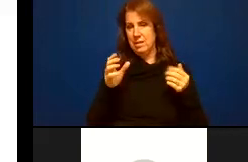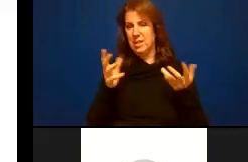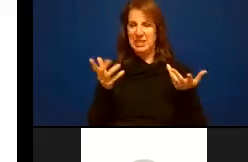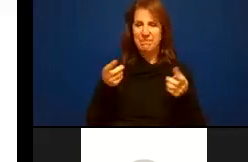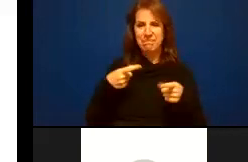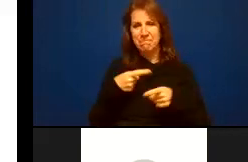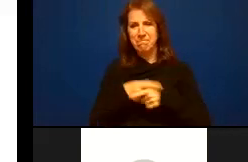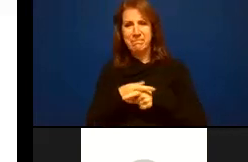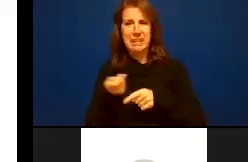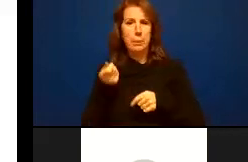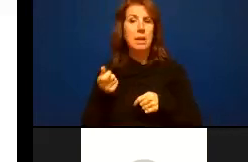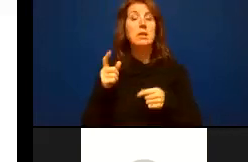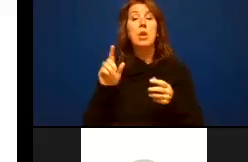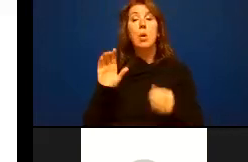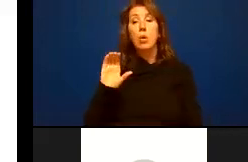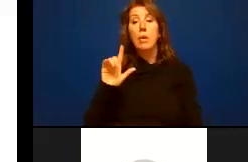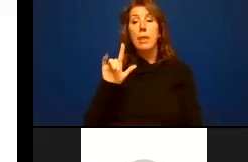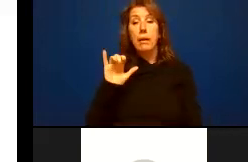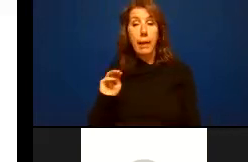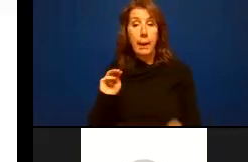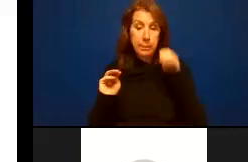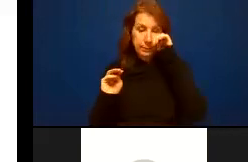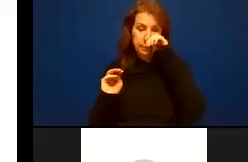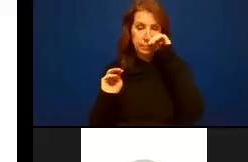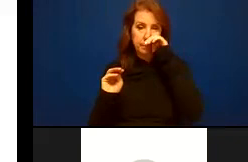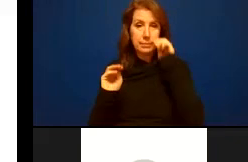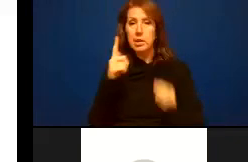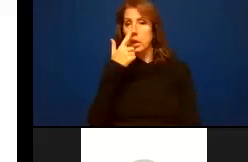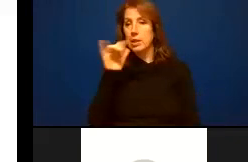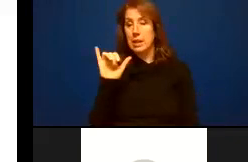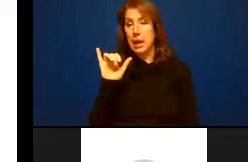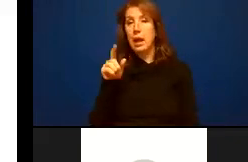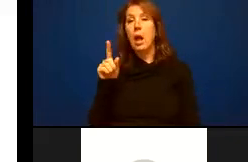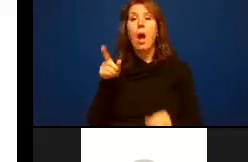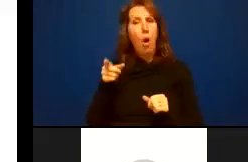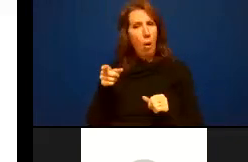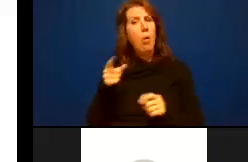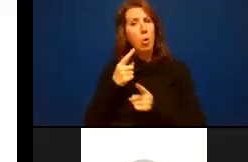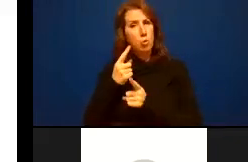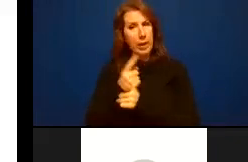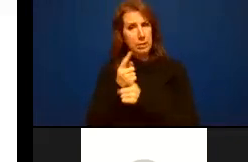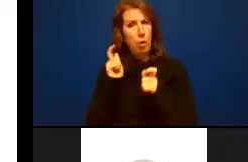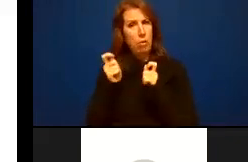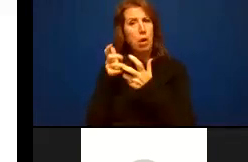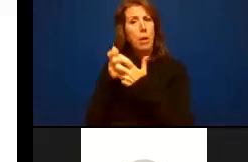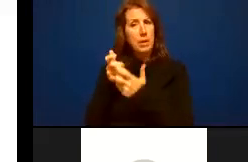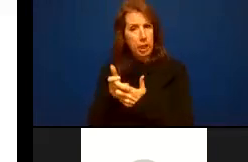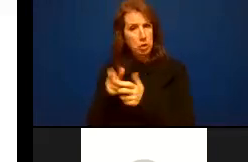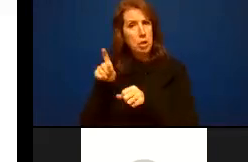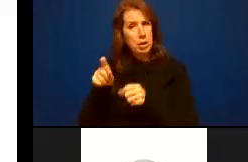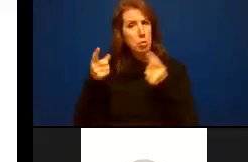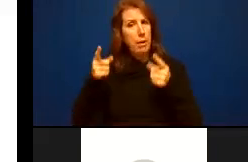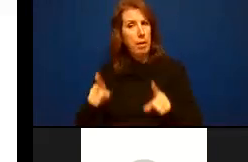these claims, it seems to be something like there are reasonable accommodations that need to be made